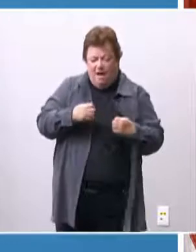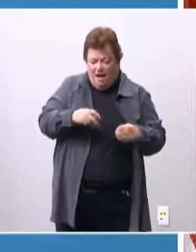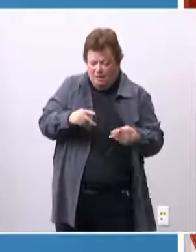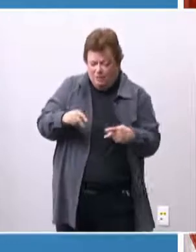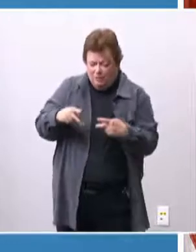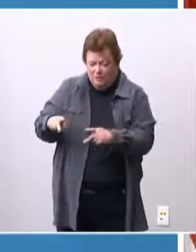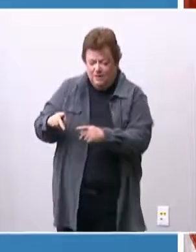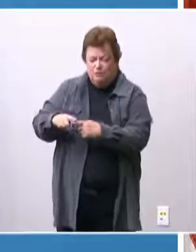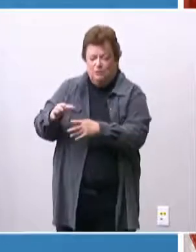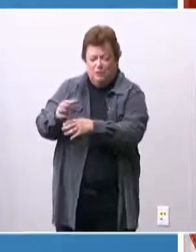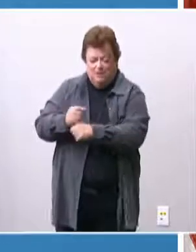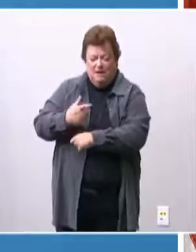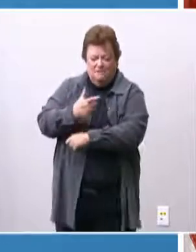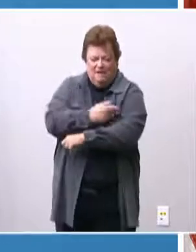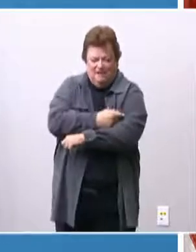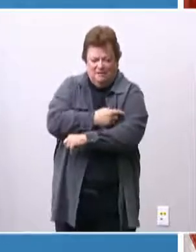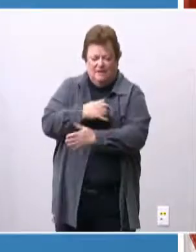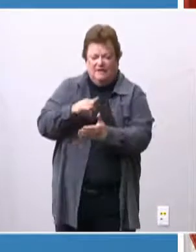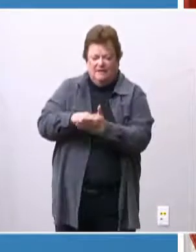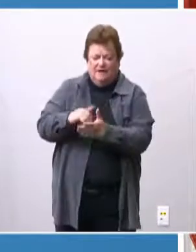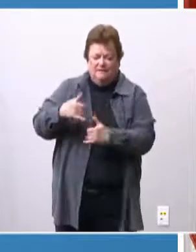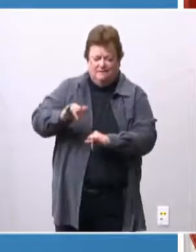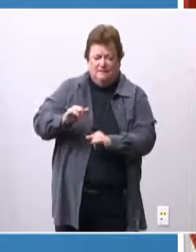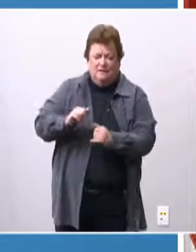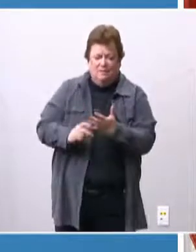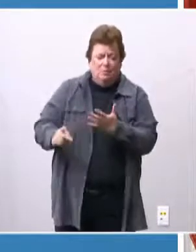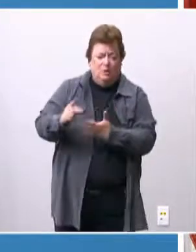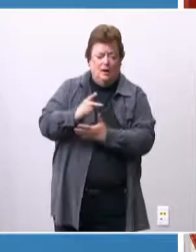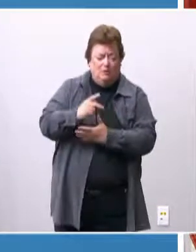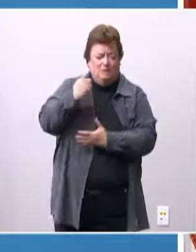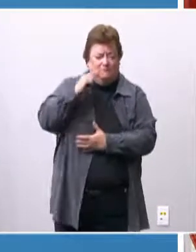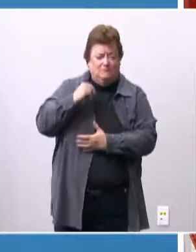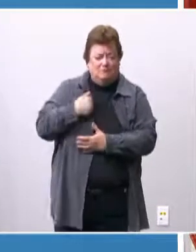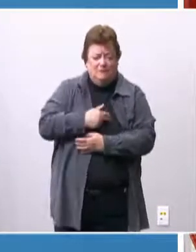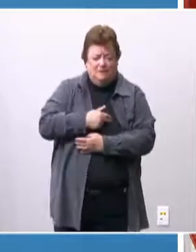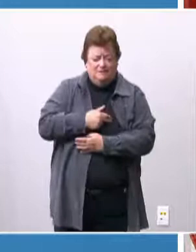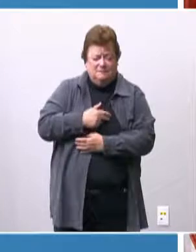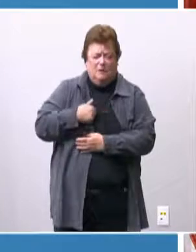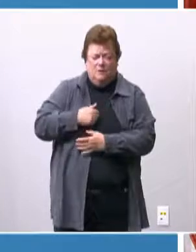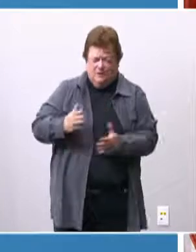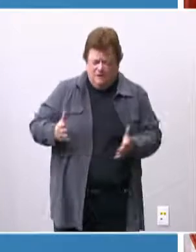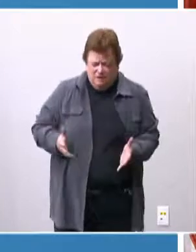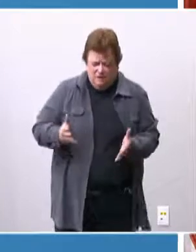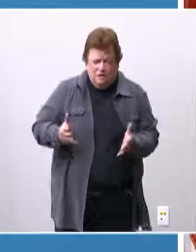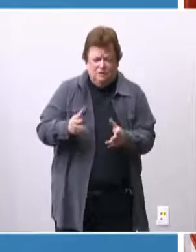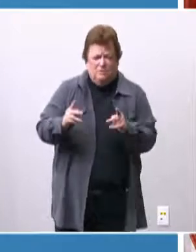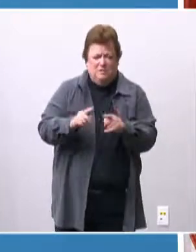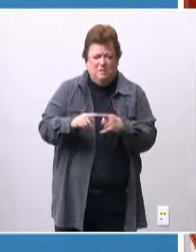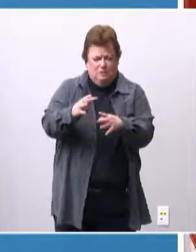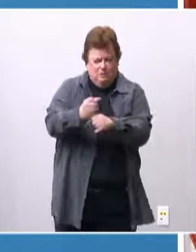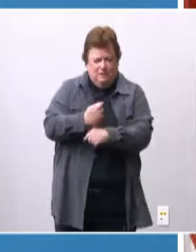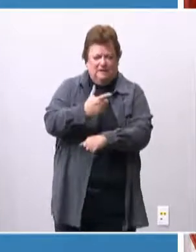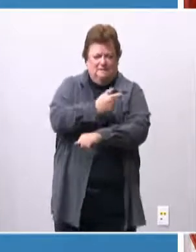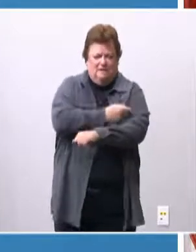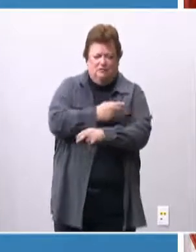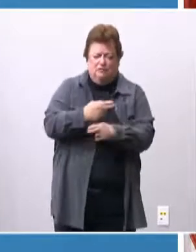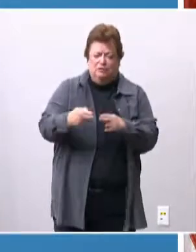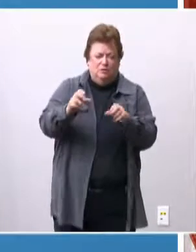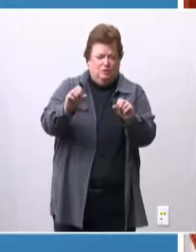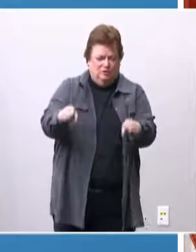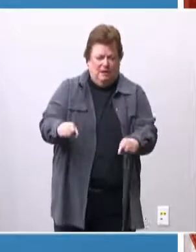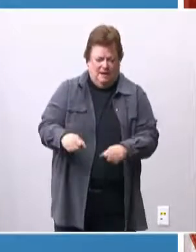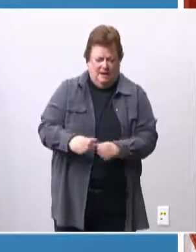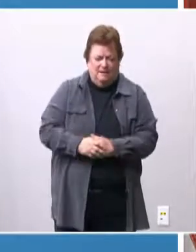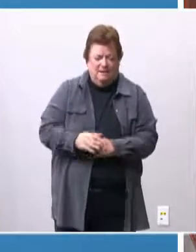to receive vaccine remains a priority for us, and we continue to urge people to get vaccinated as soon as